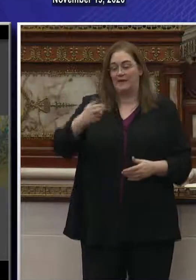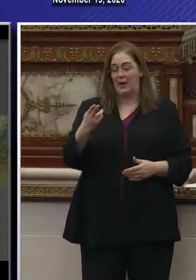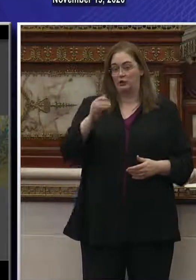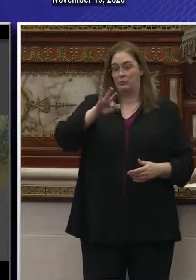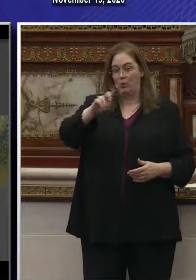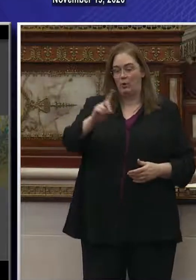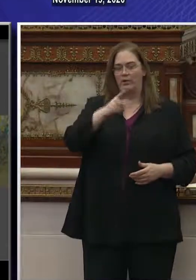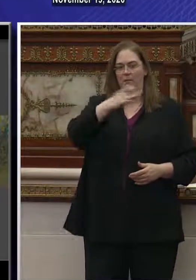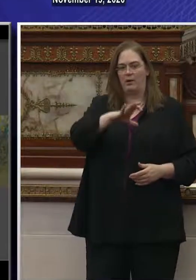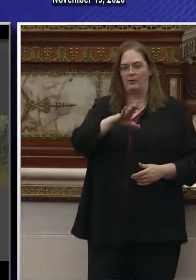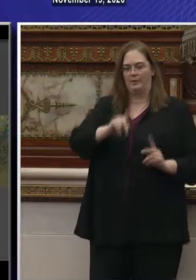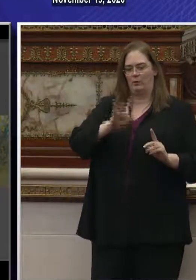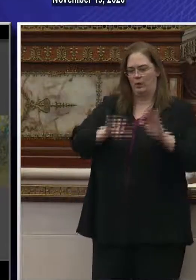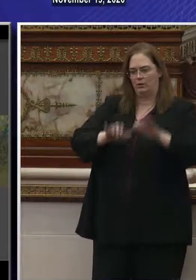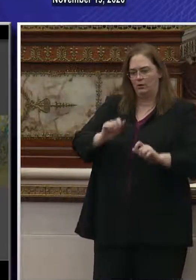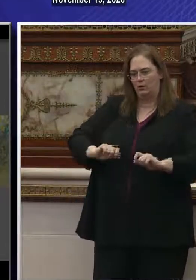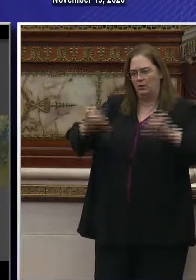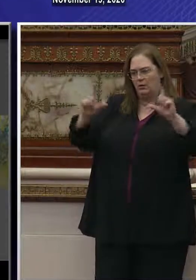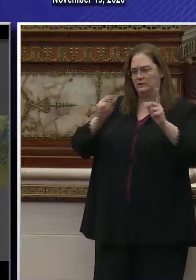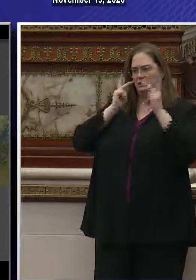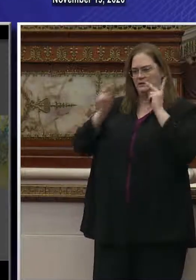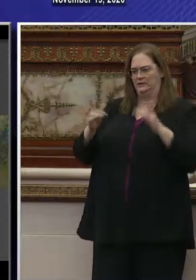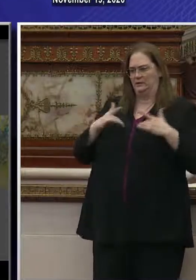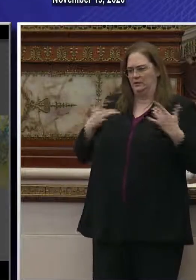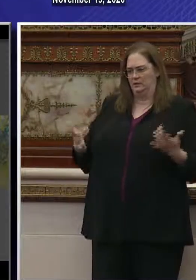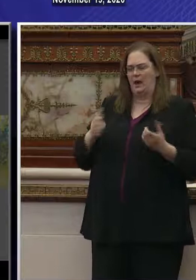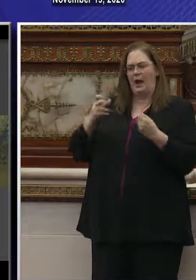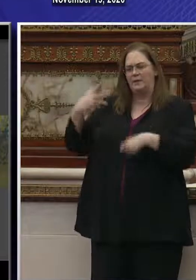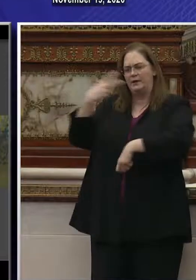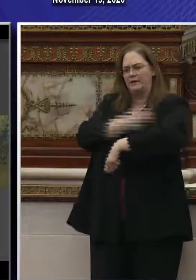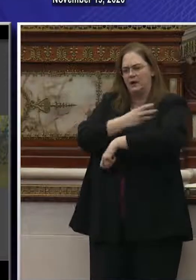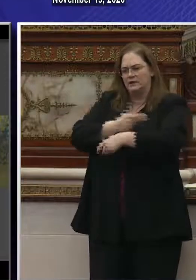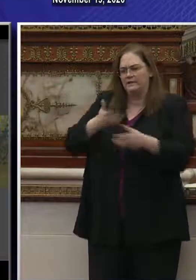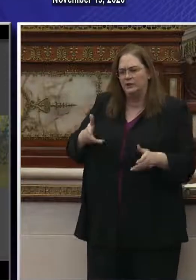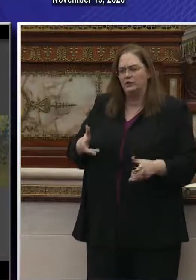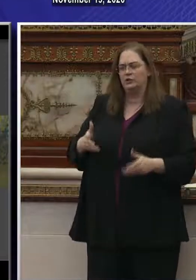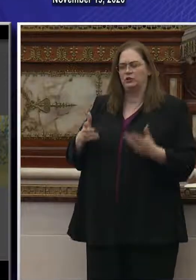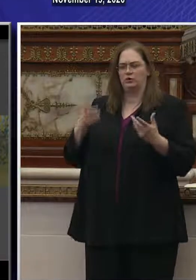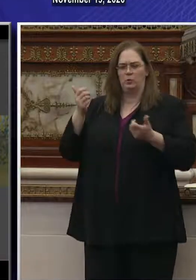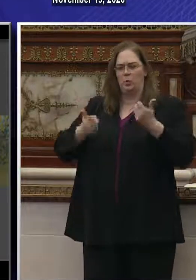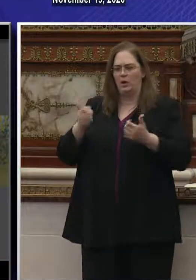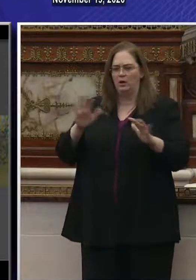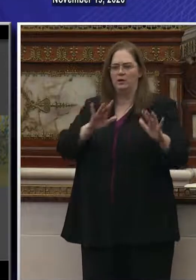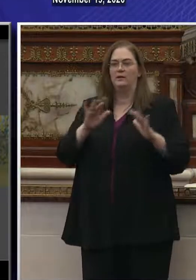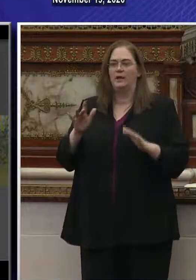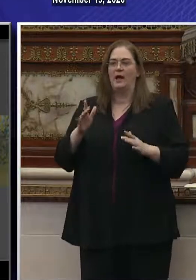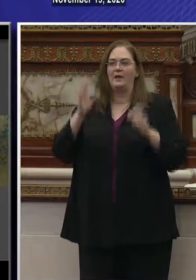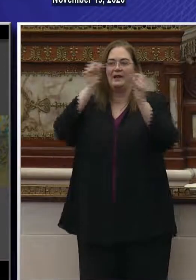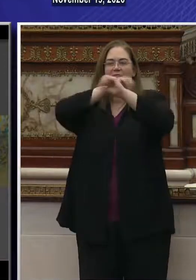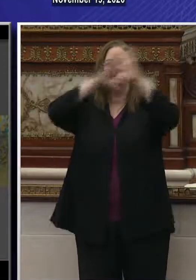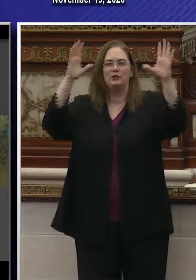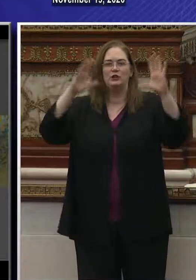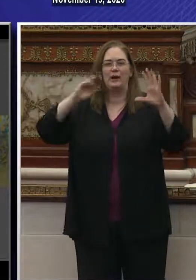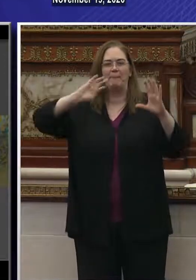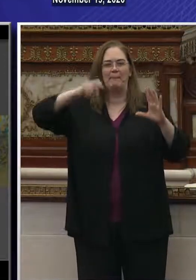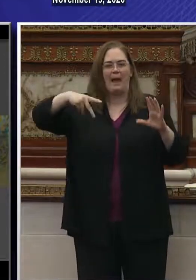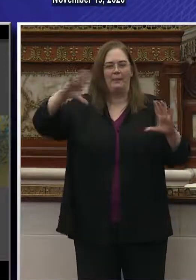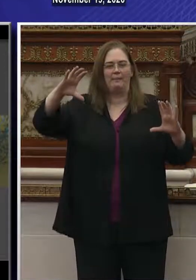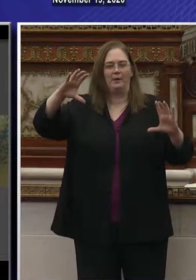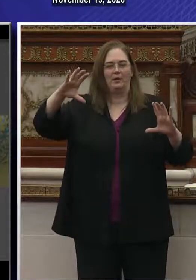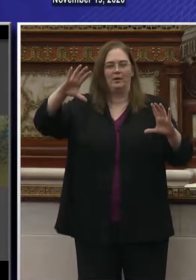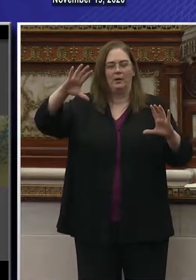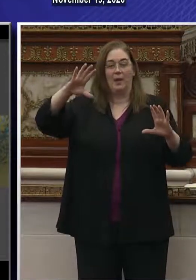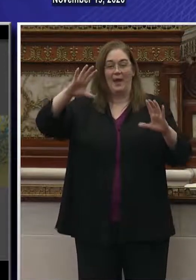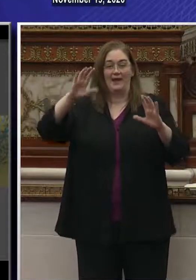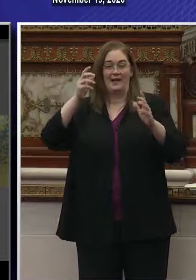public could access on where we're at, how many vaccinations have we given? I could envision a map with communities turning